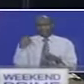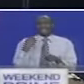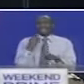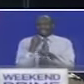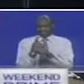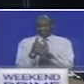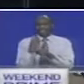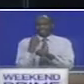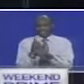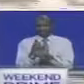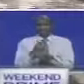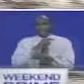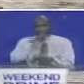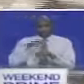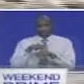nationally.